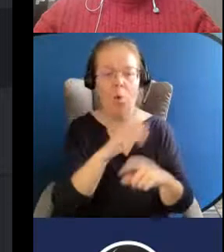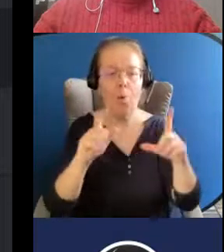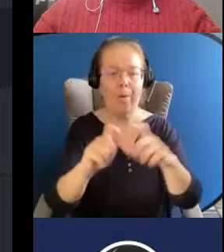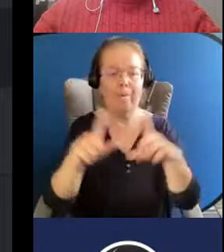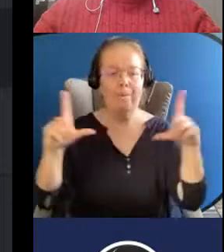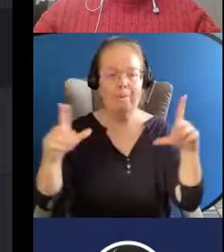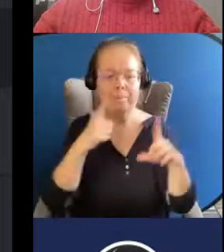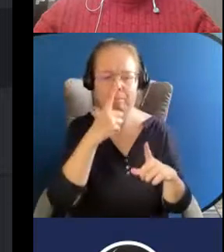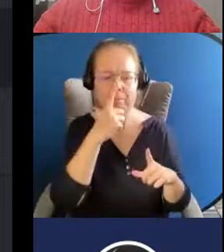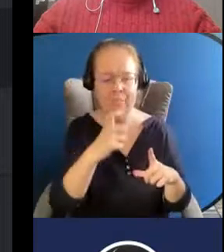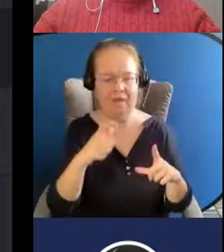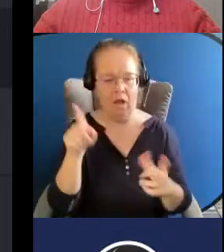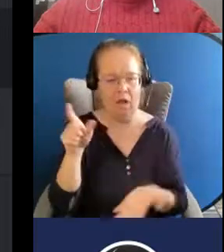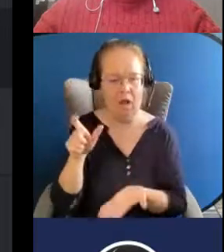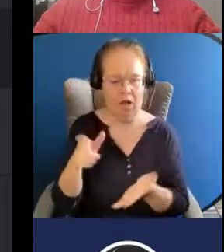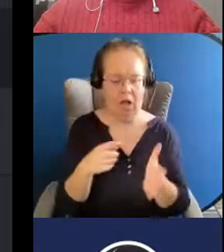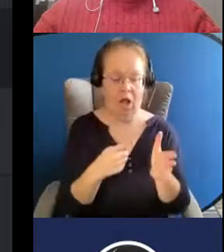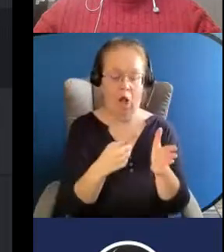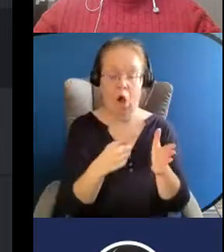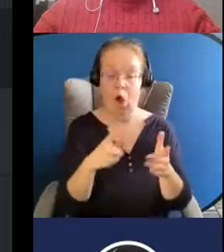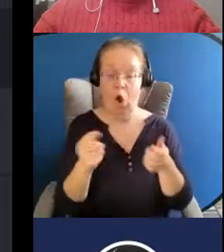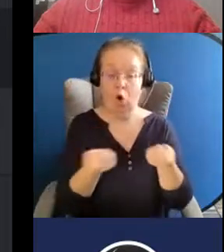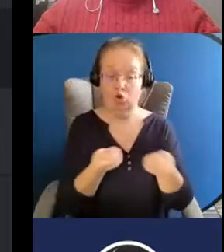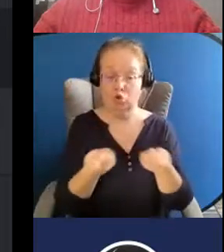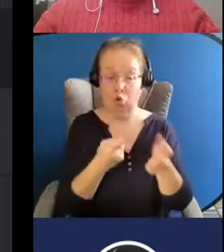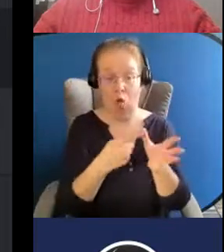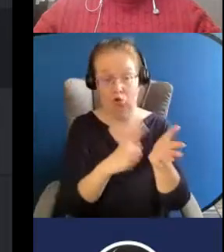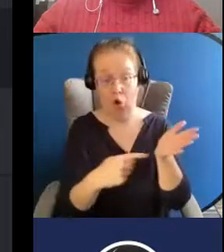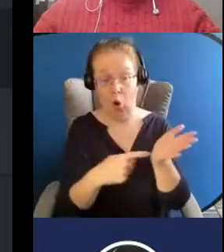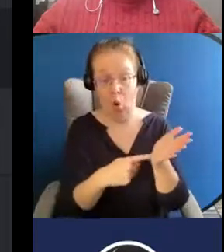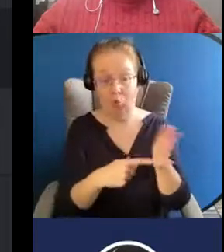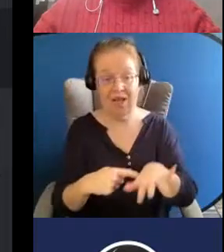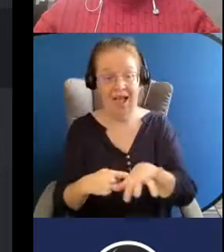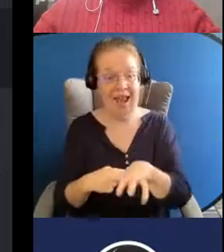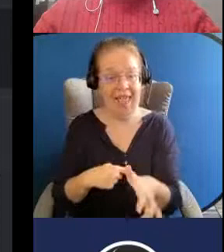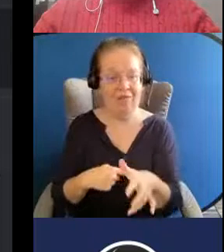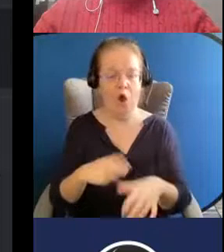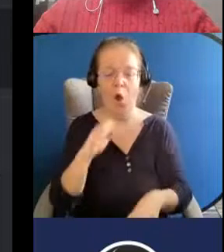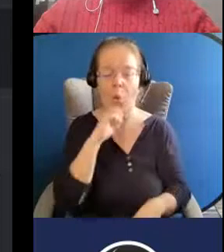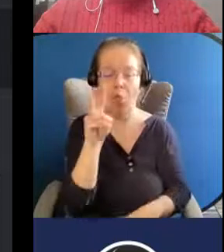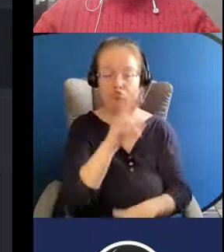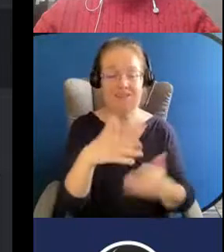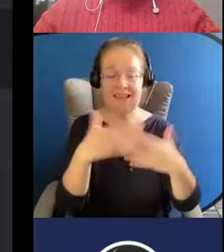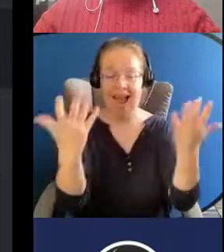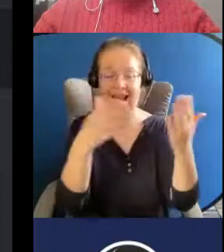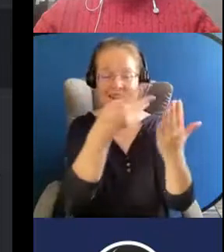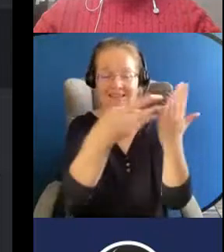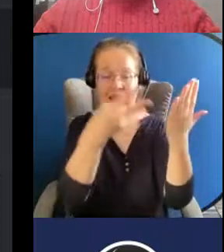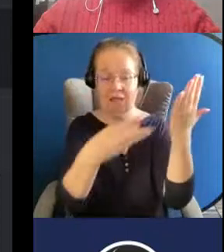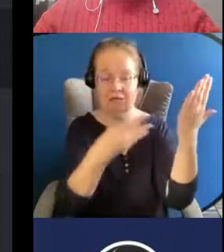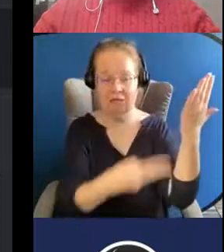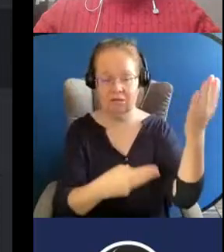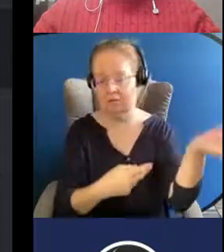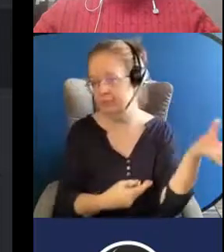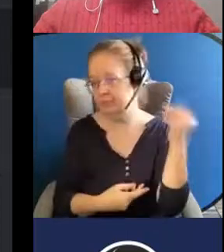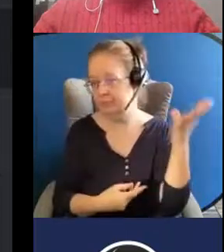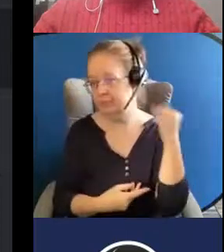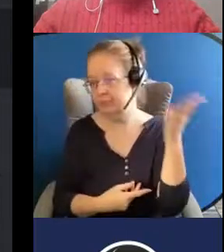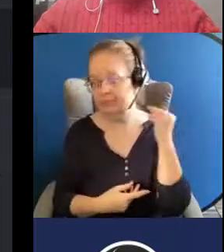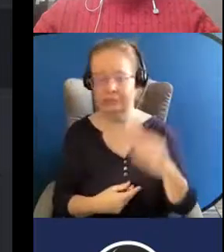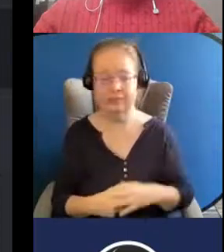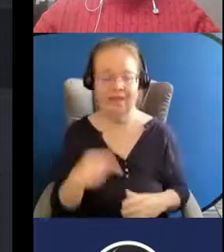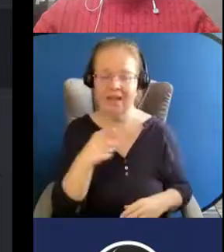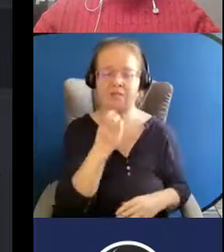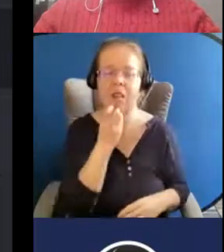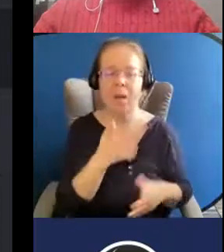can press that, you can Control Alt left click anywhere, and it will read any text across anywhere in Windows and beyond, right? So it's a